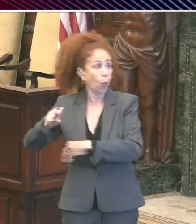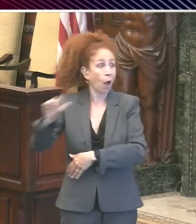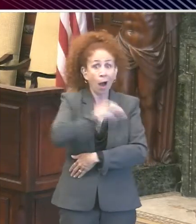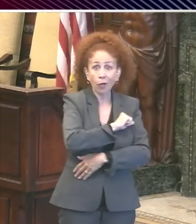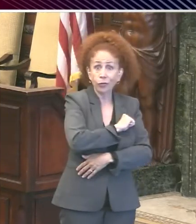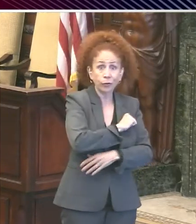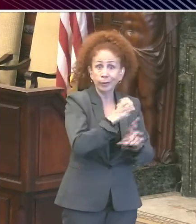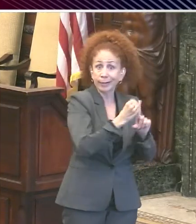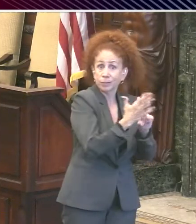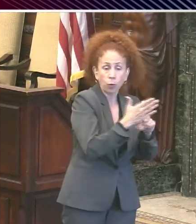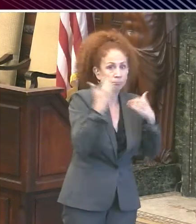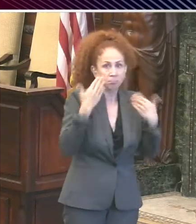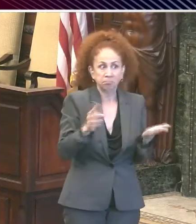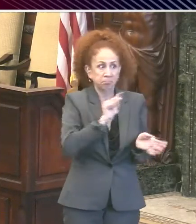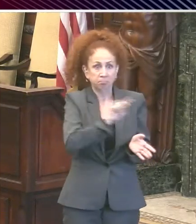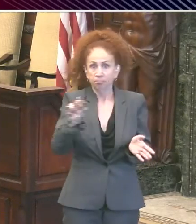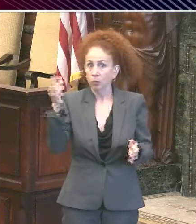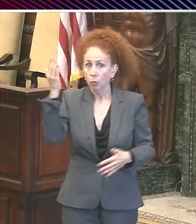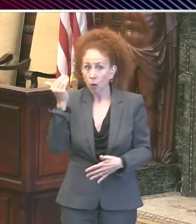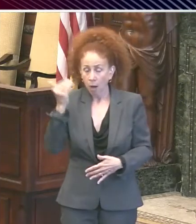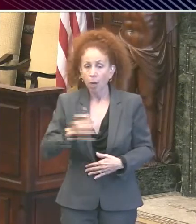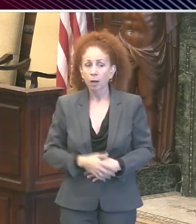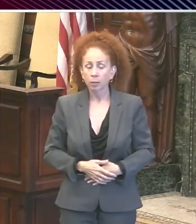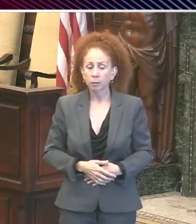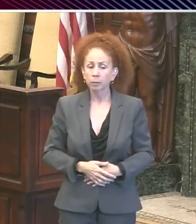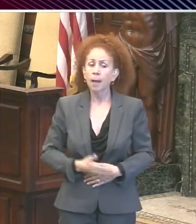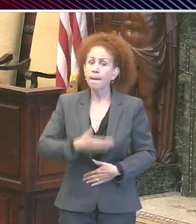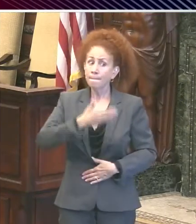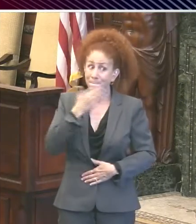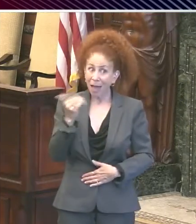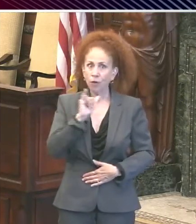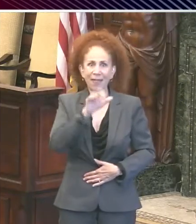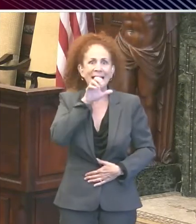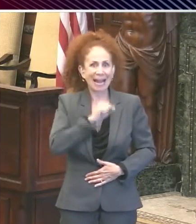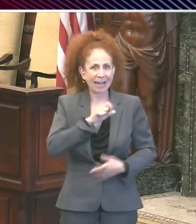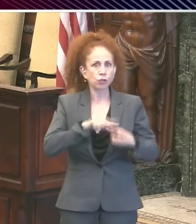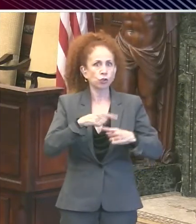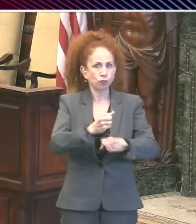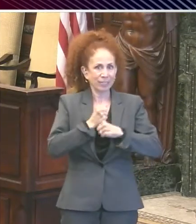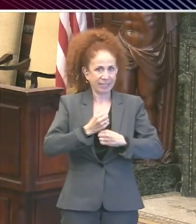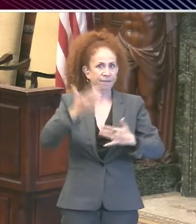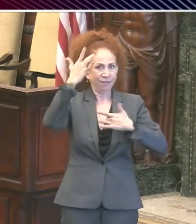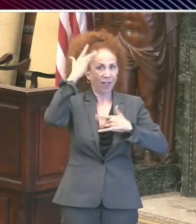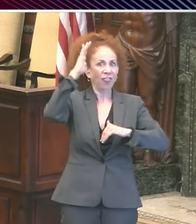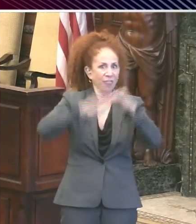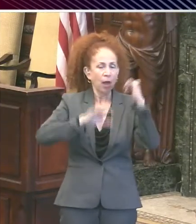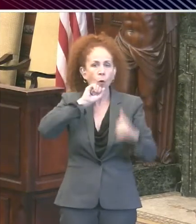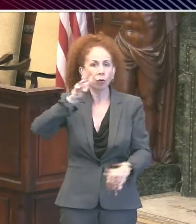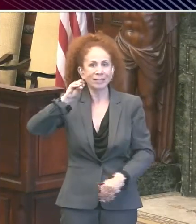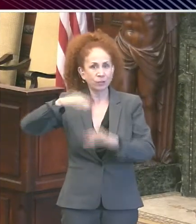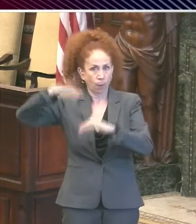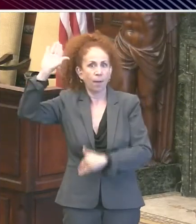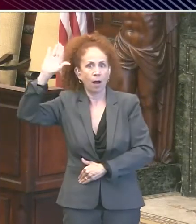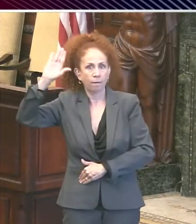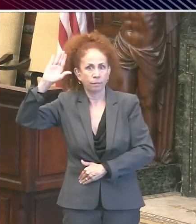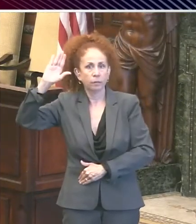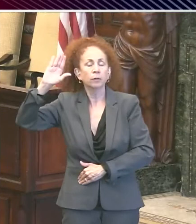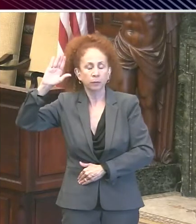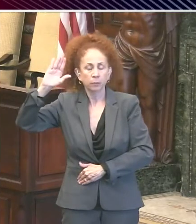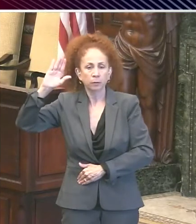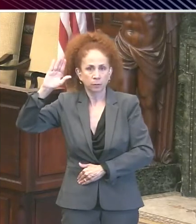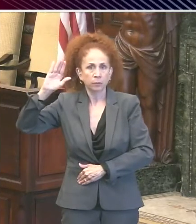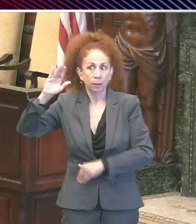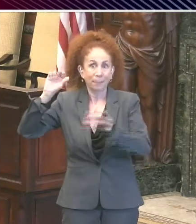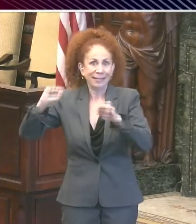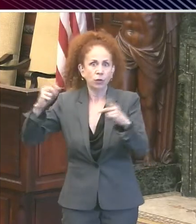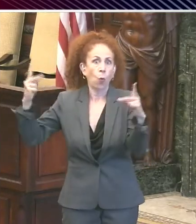exposures. It's certainly better to have people at that age get the infection than people who are 60 and above who are more seriously ill or who